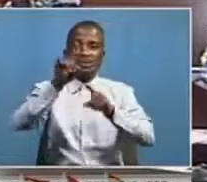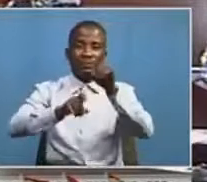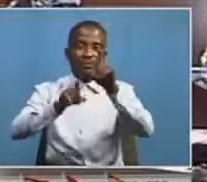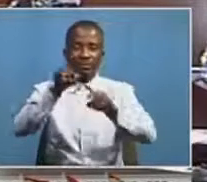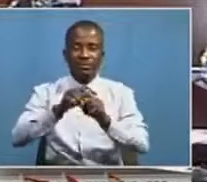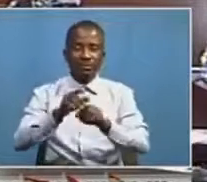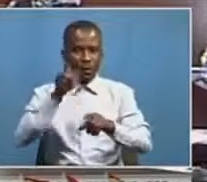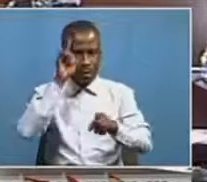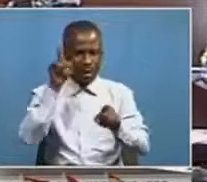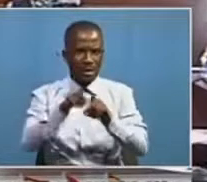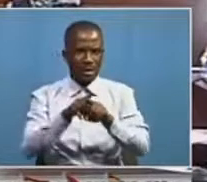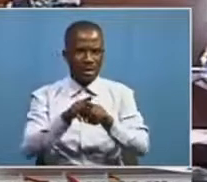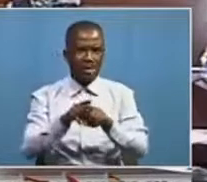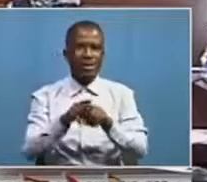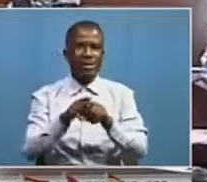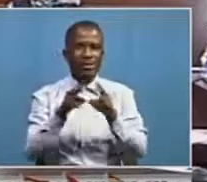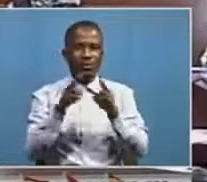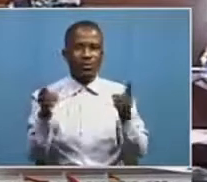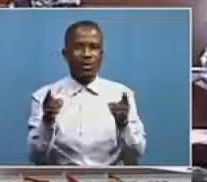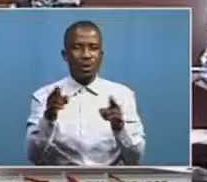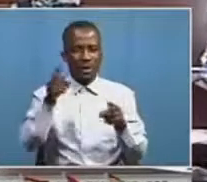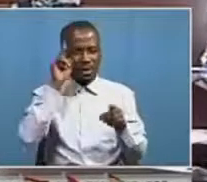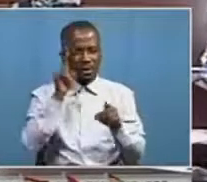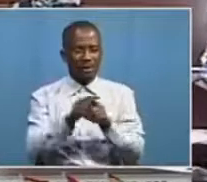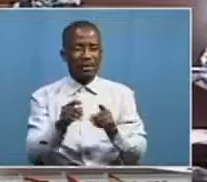you admit?